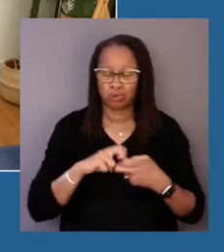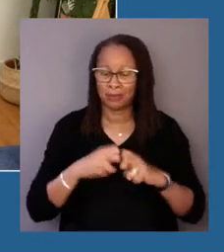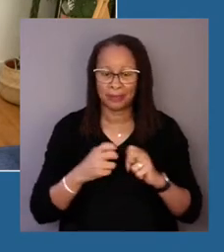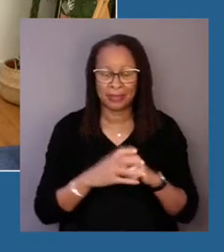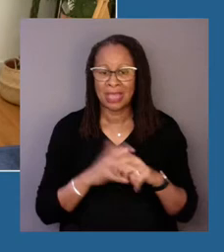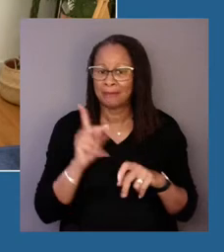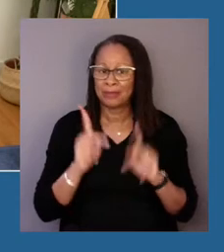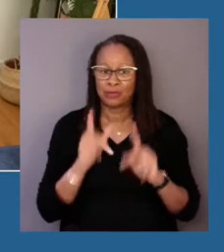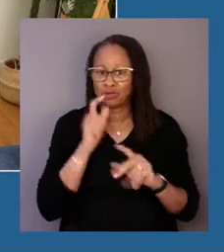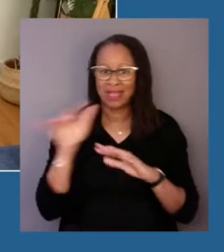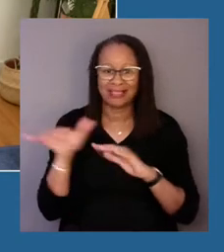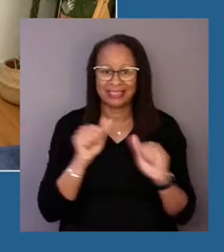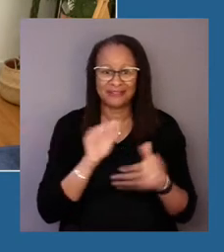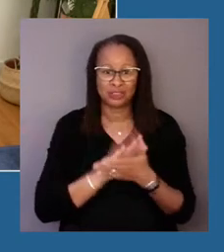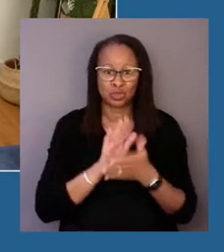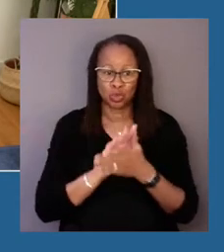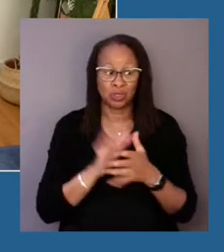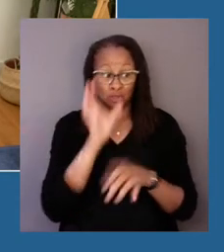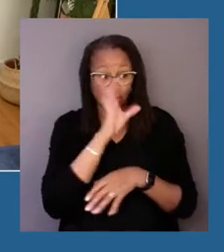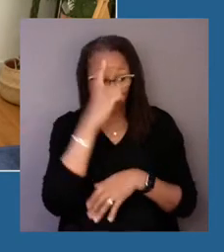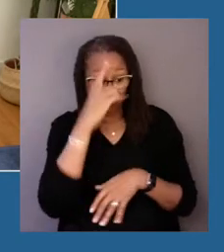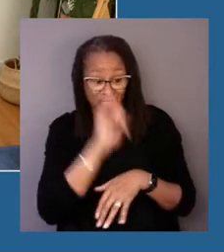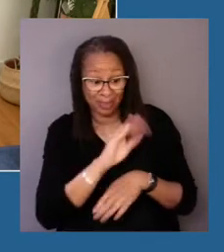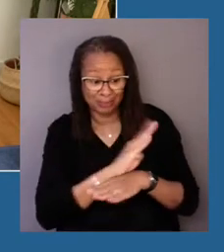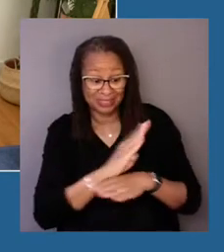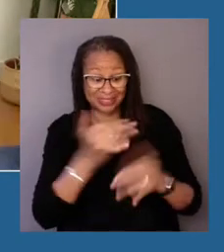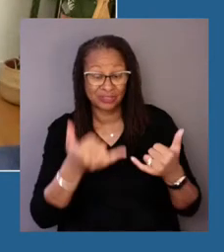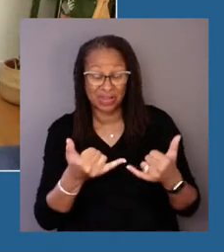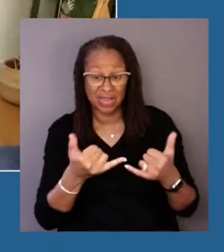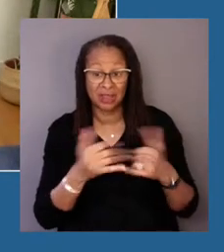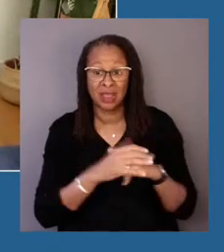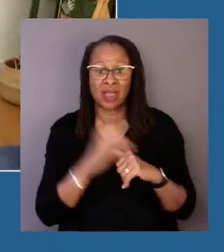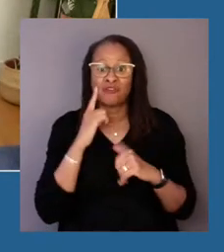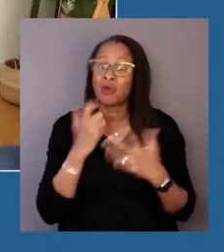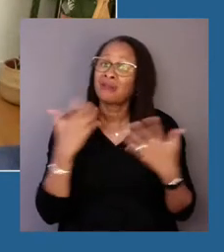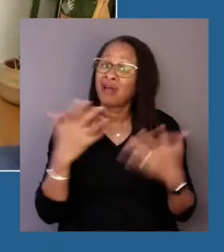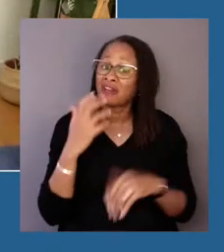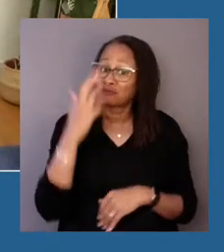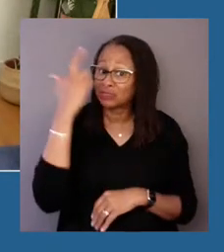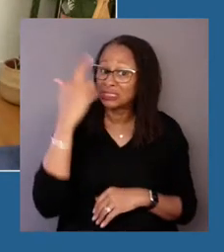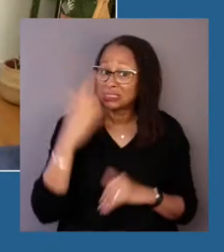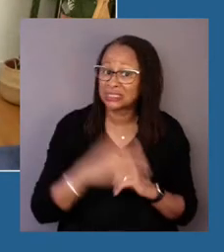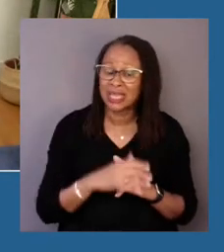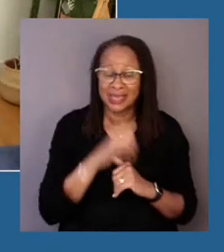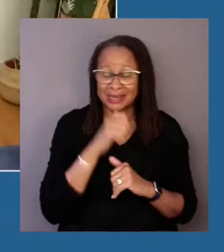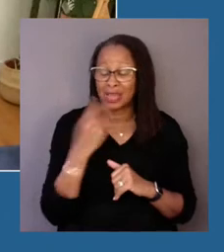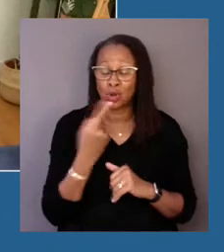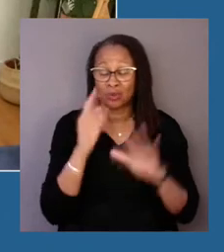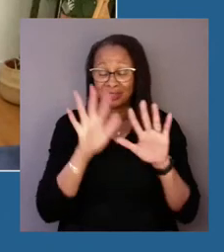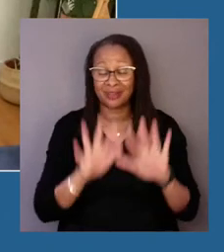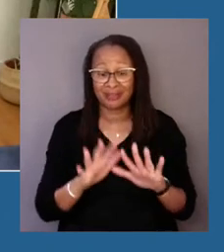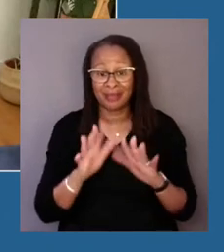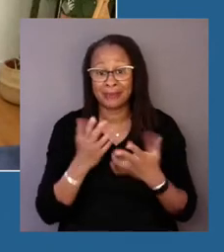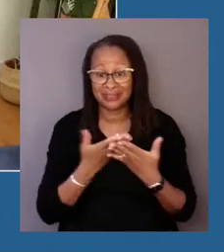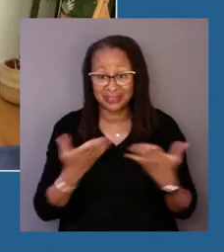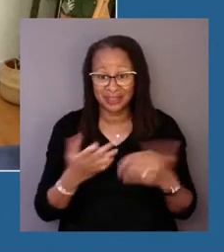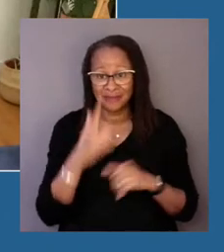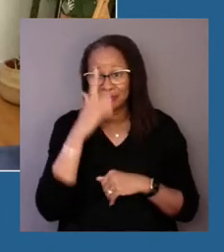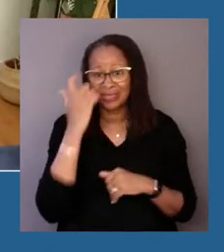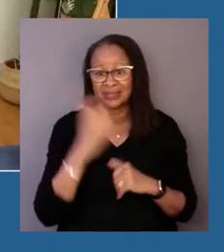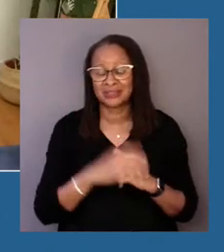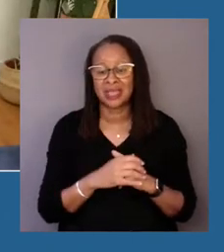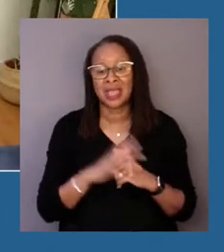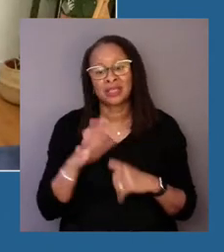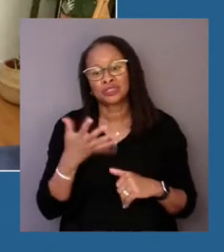school looking to get into that industry right now for lots of reasons, not just the climate stuff, but because it, you know, it's sort of